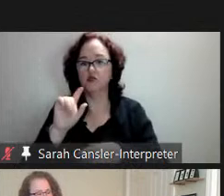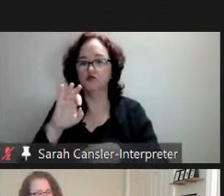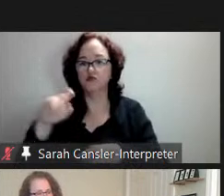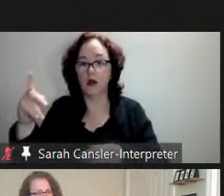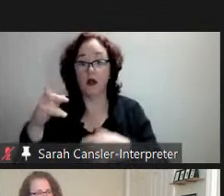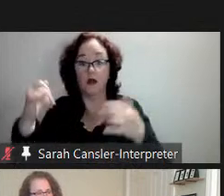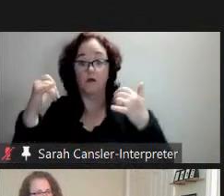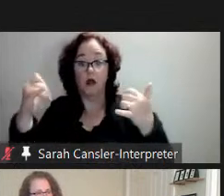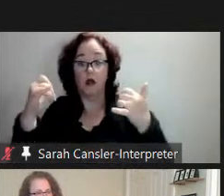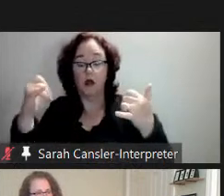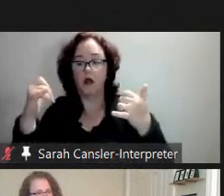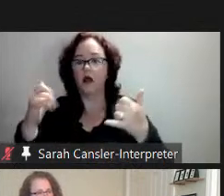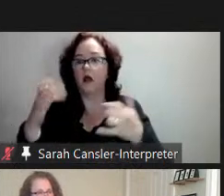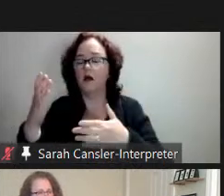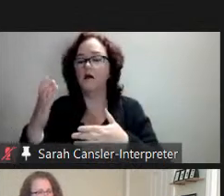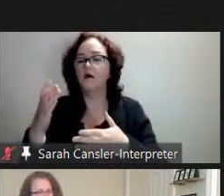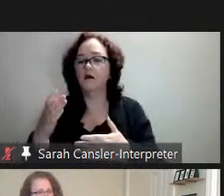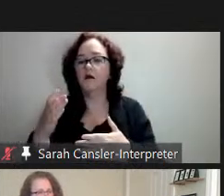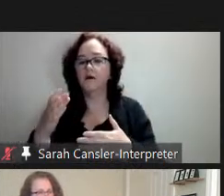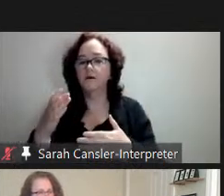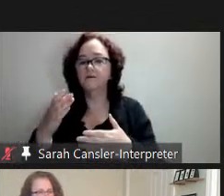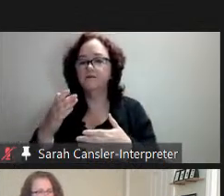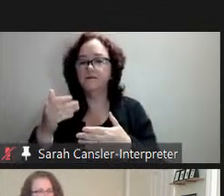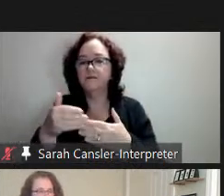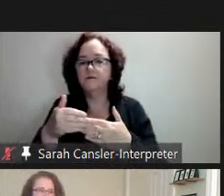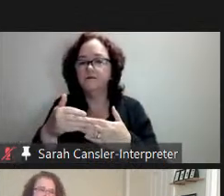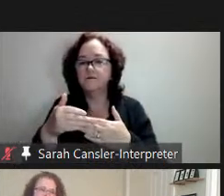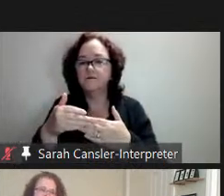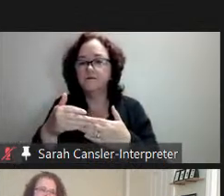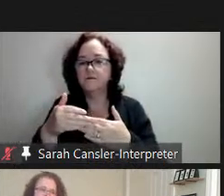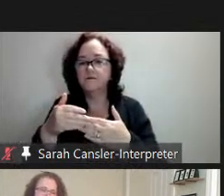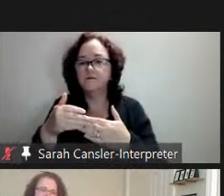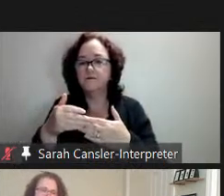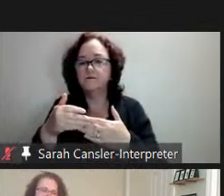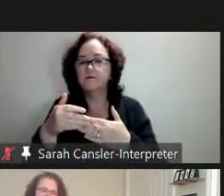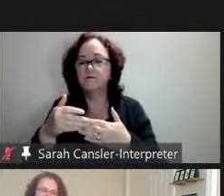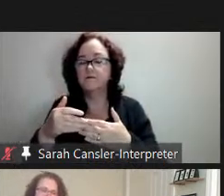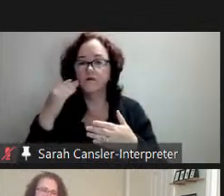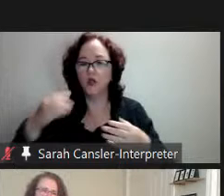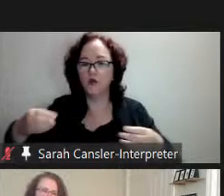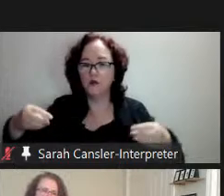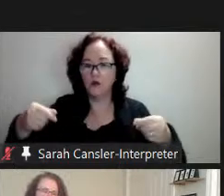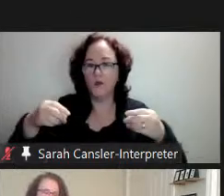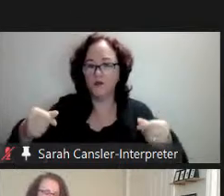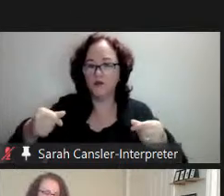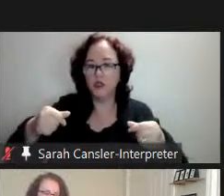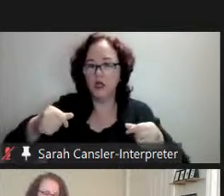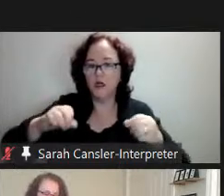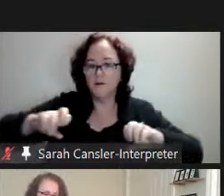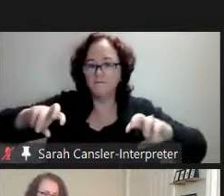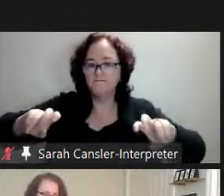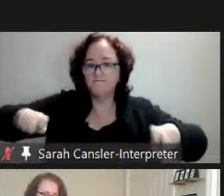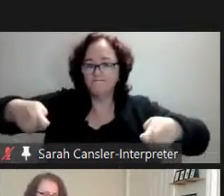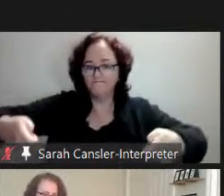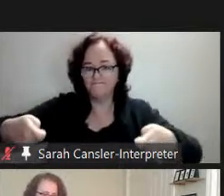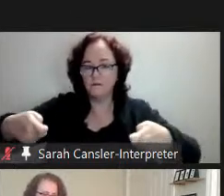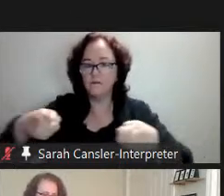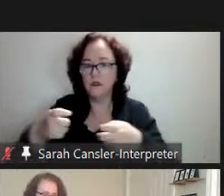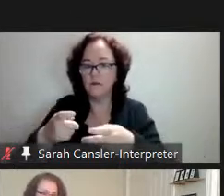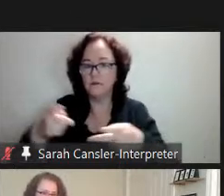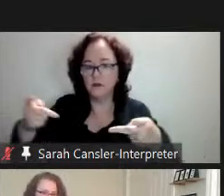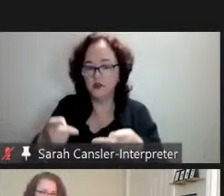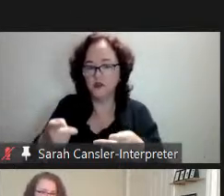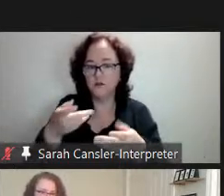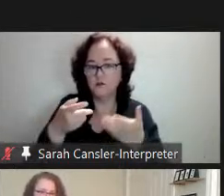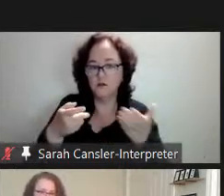now just forward of the wheelchair securement positions, and also in the center